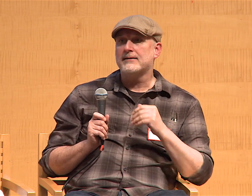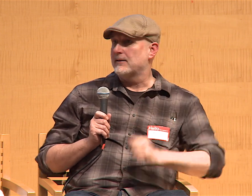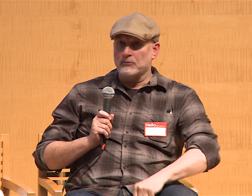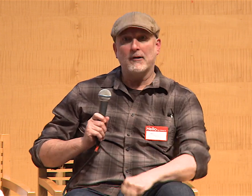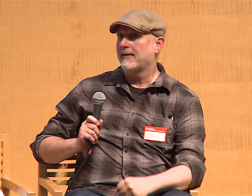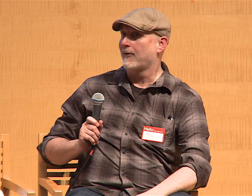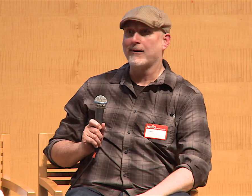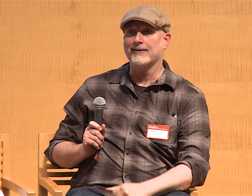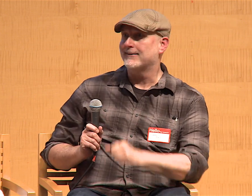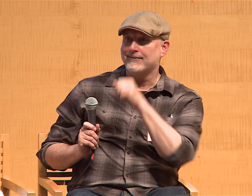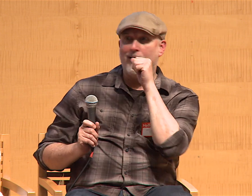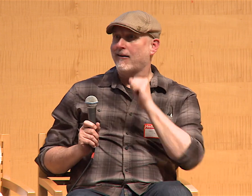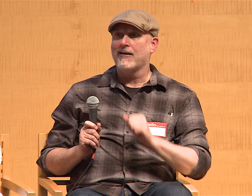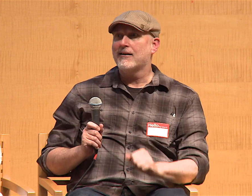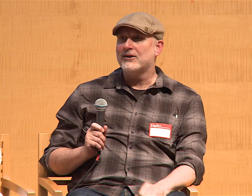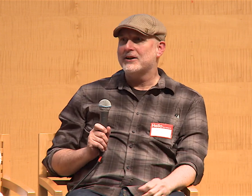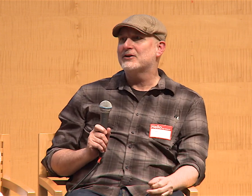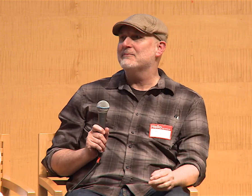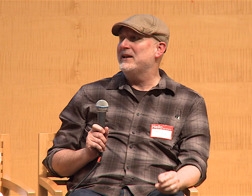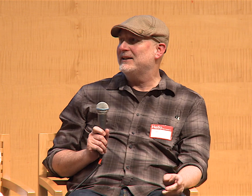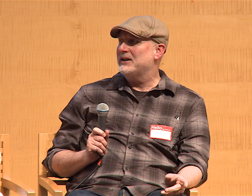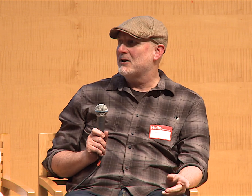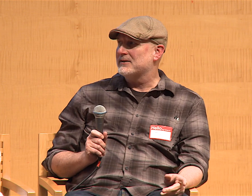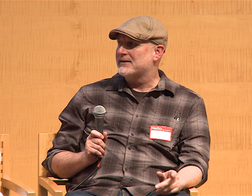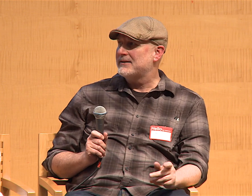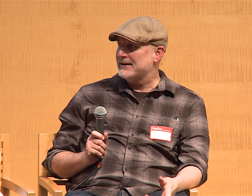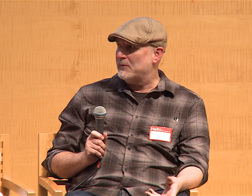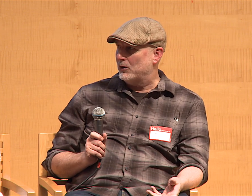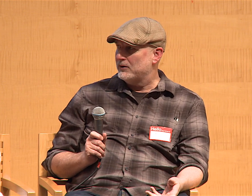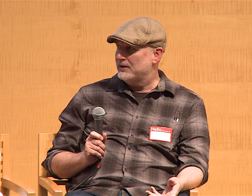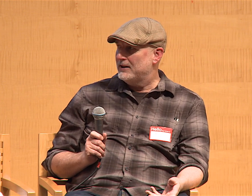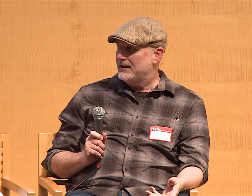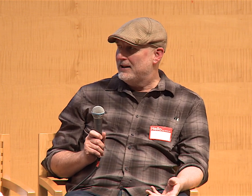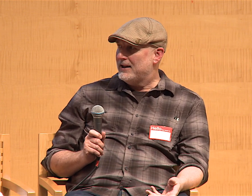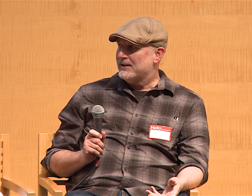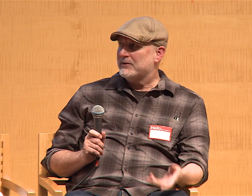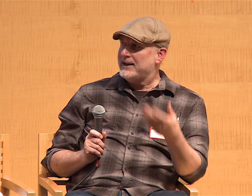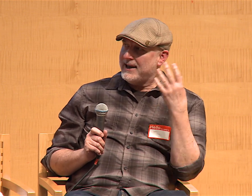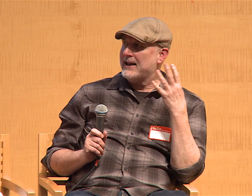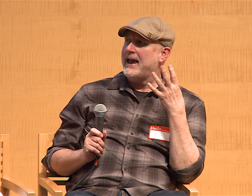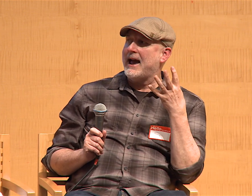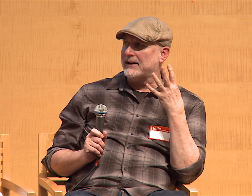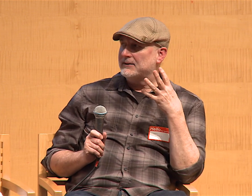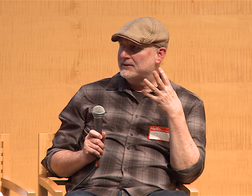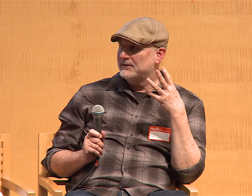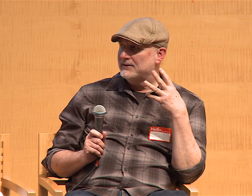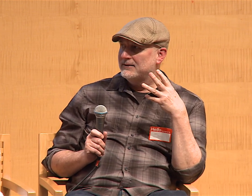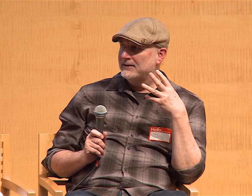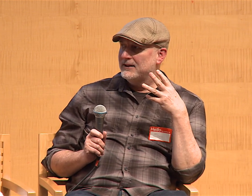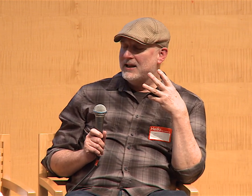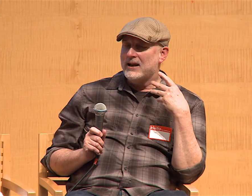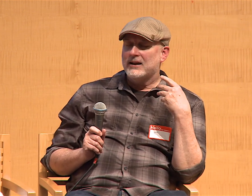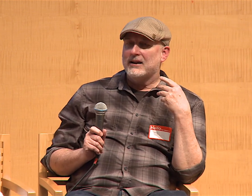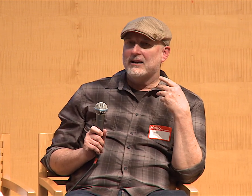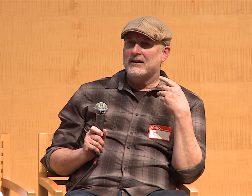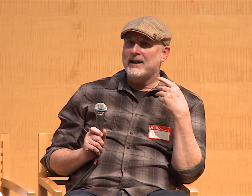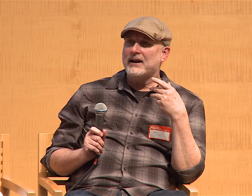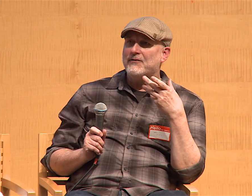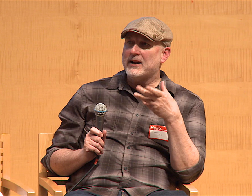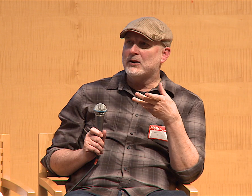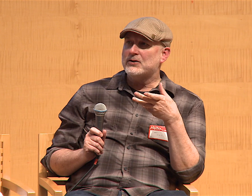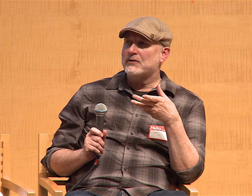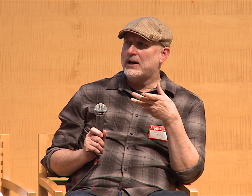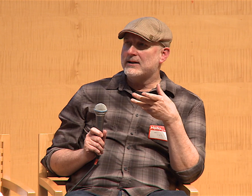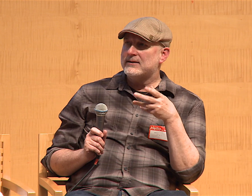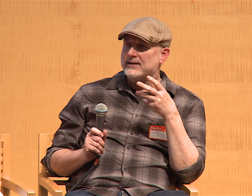all he is like, all right, let's go. You know, he just immediately goes into sex mode. So he can't act. And